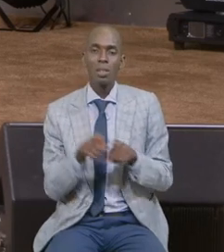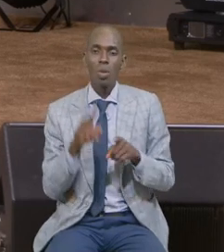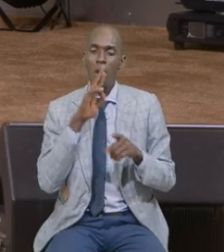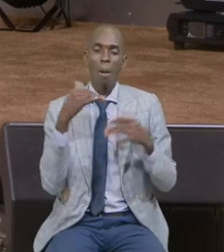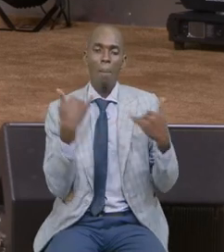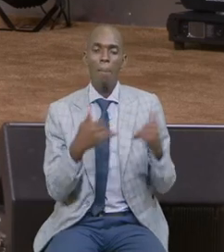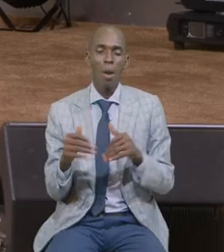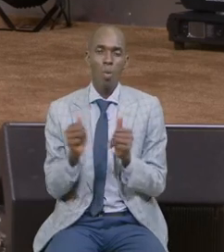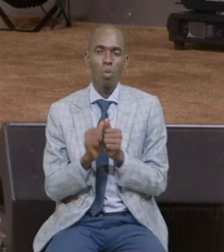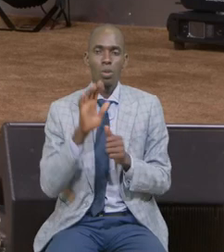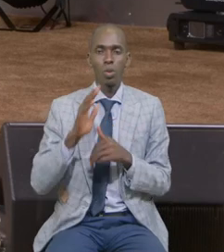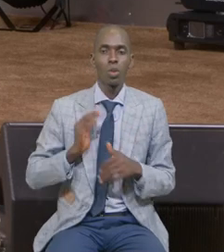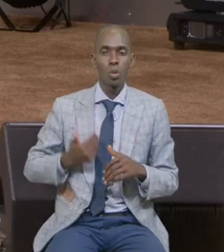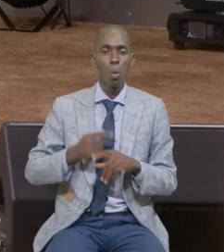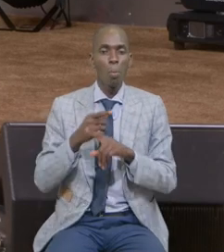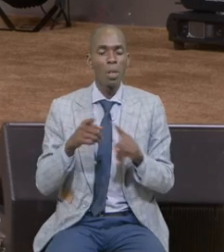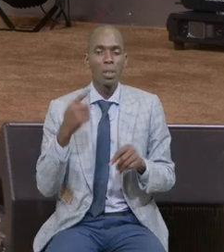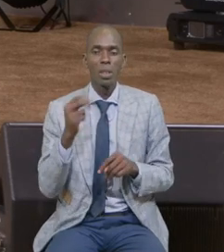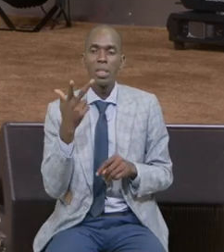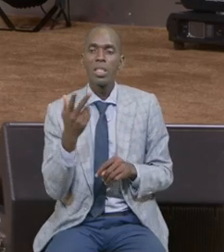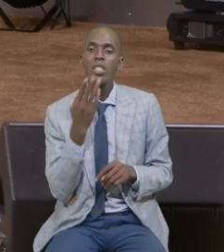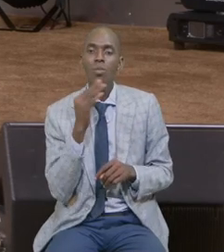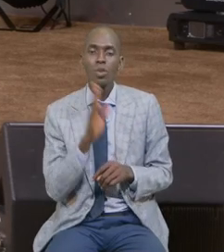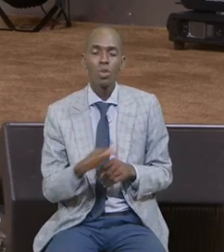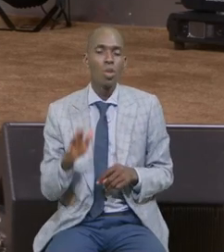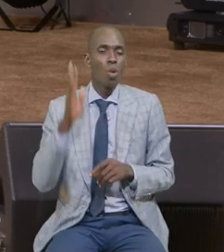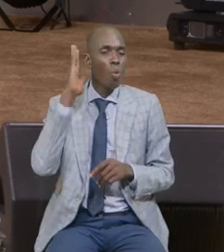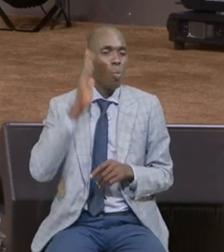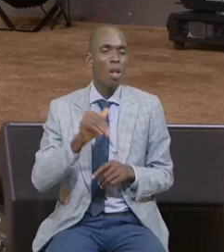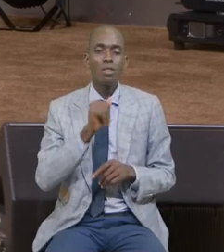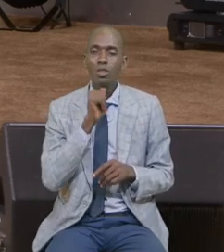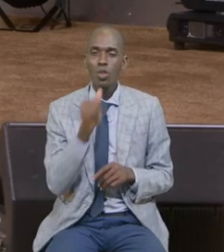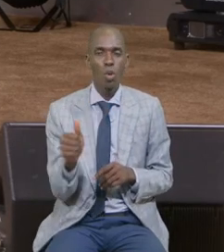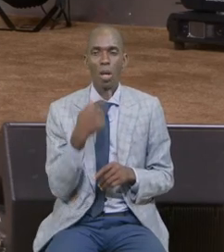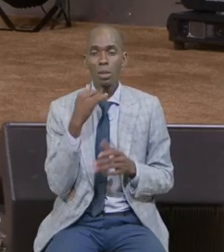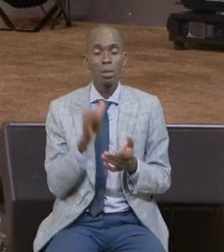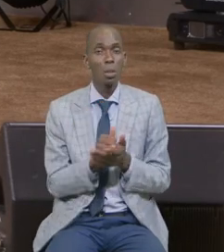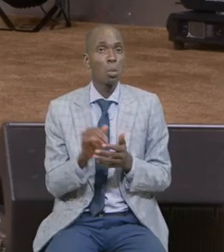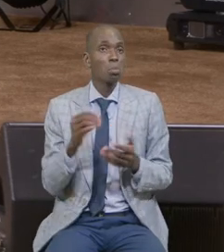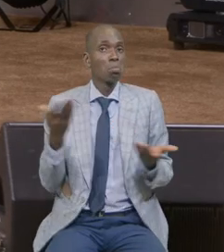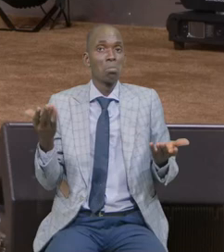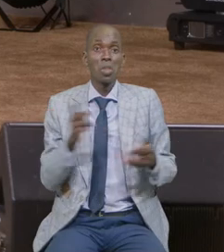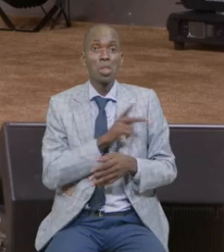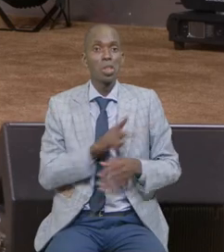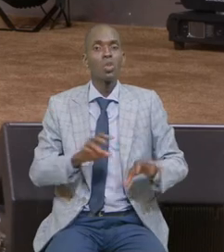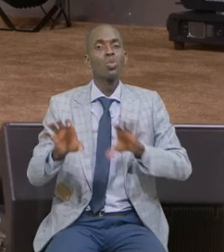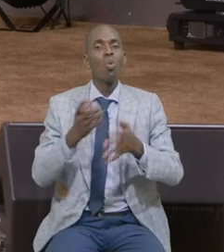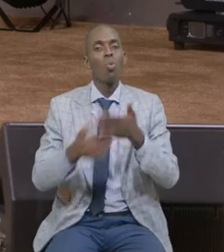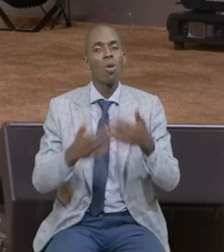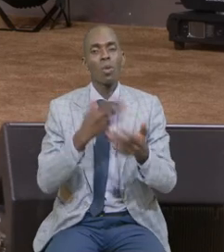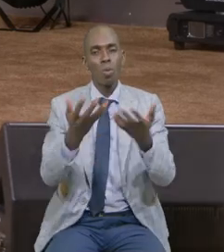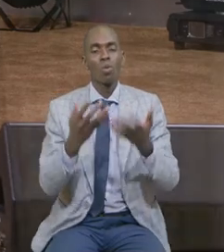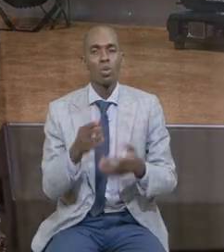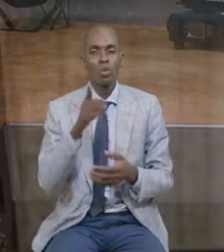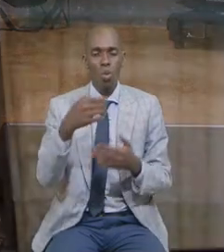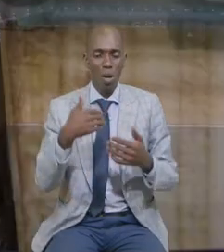But Shadrach, Meshach, and Abednego, well, not. They said, do what you want. You have liberty